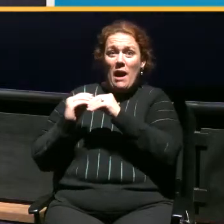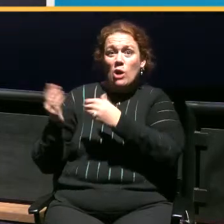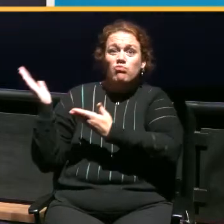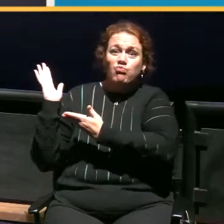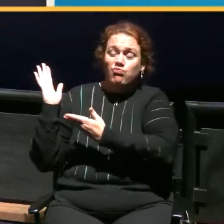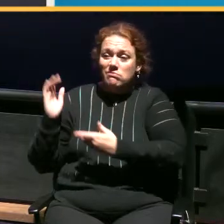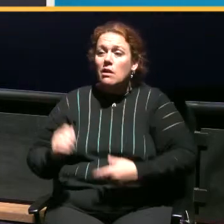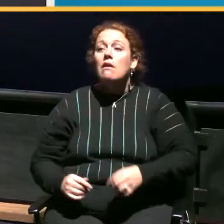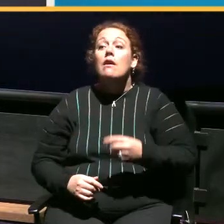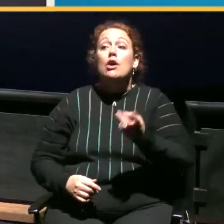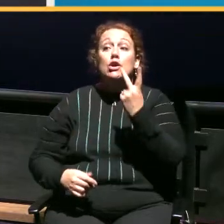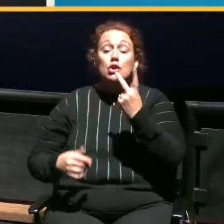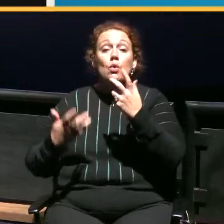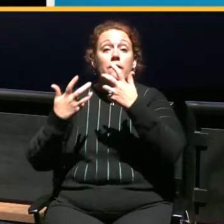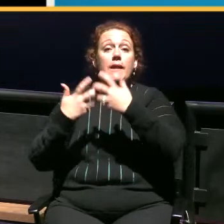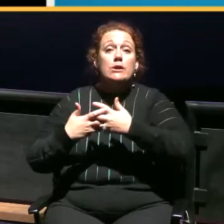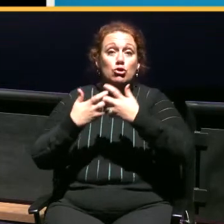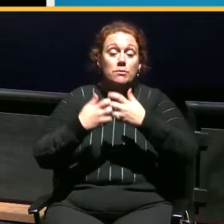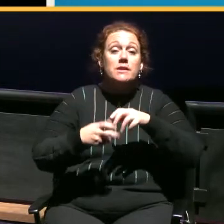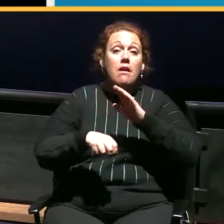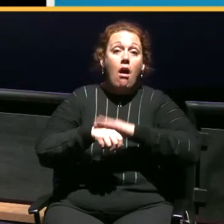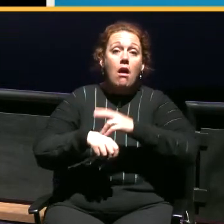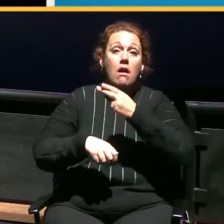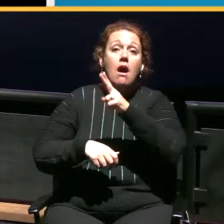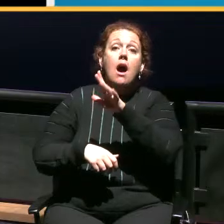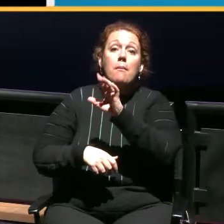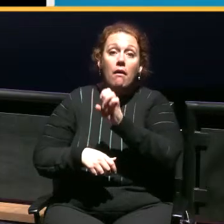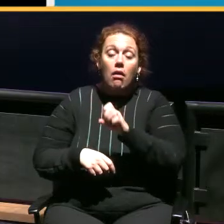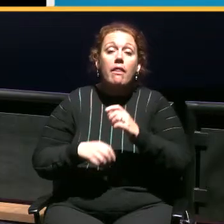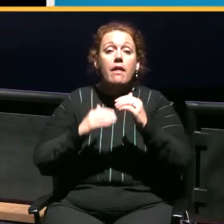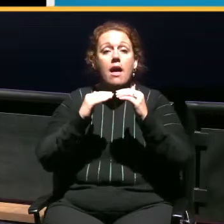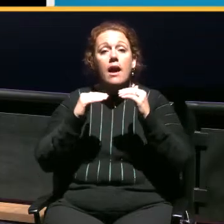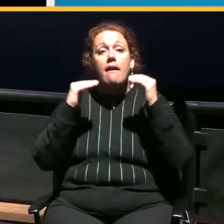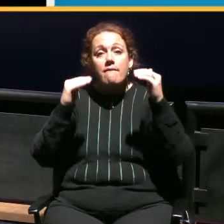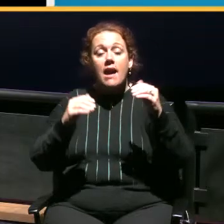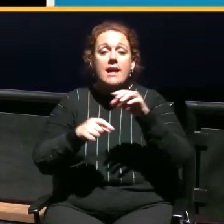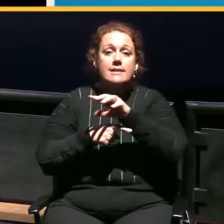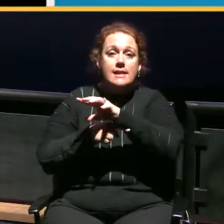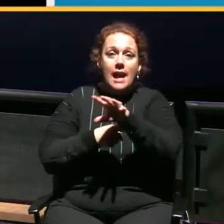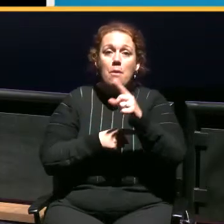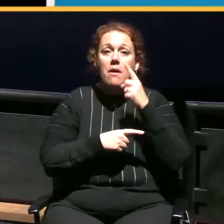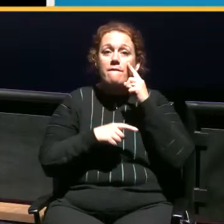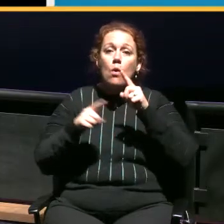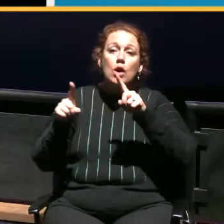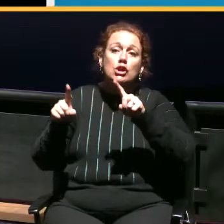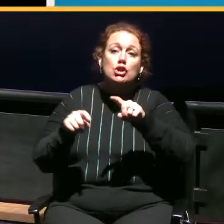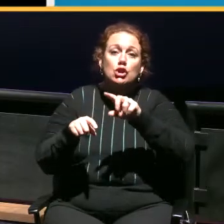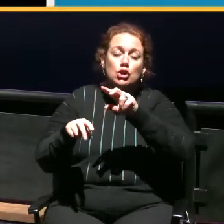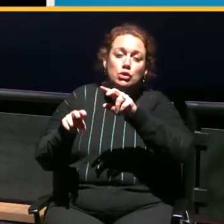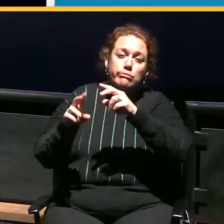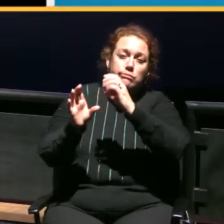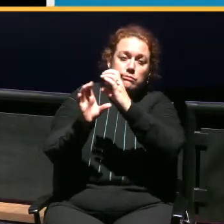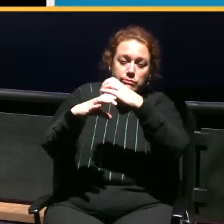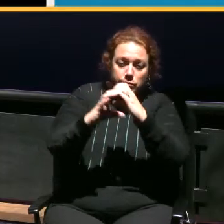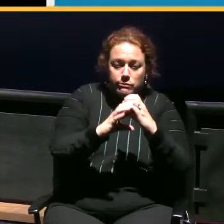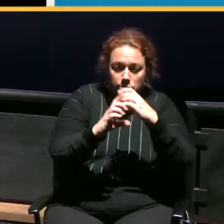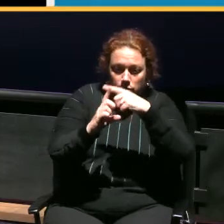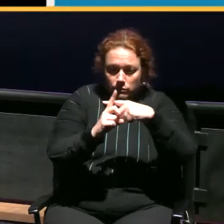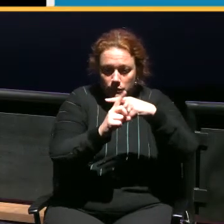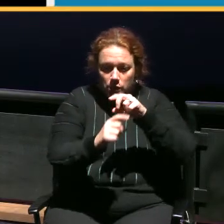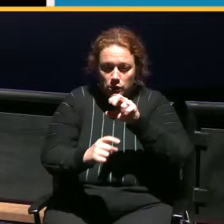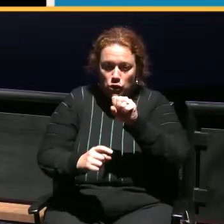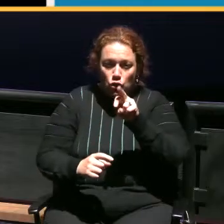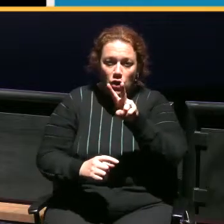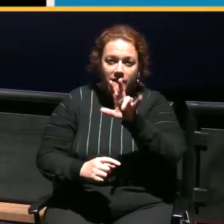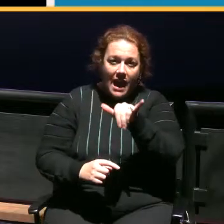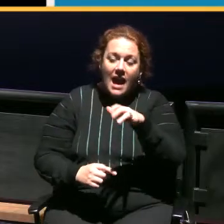of the instruments on Hubble, the Advanced Camera for Surveys and the Space Telescope Imaging Spectrograph,